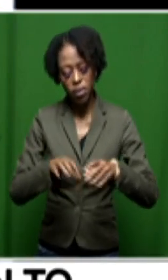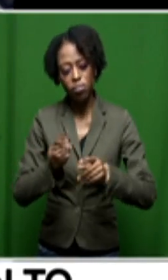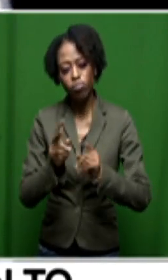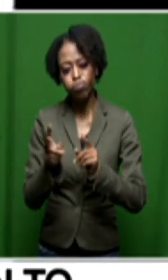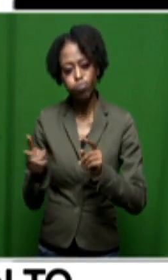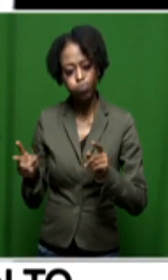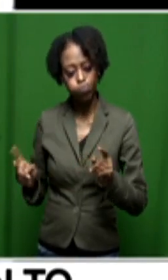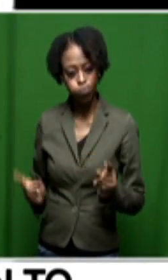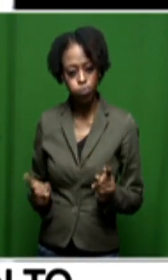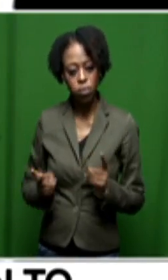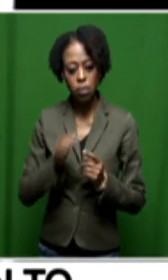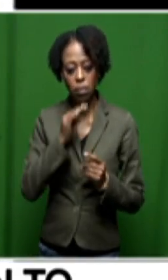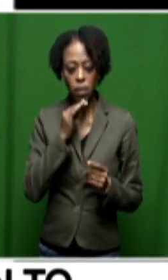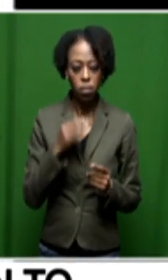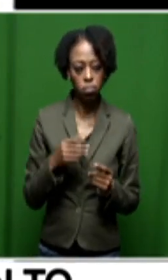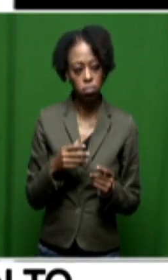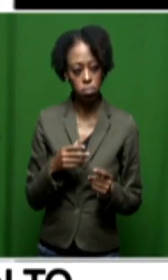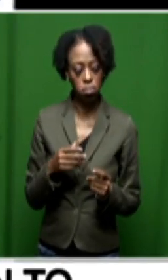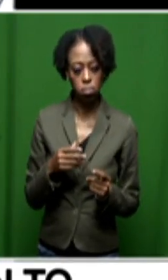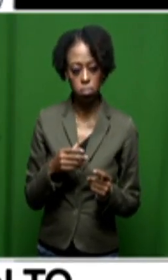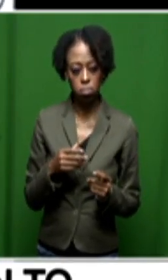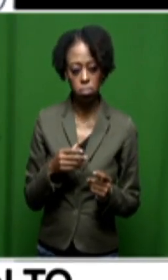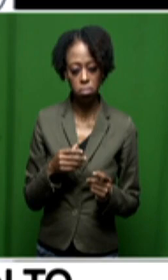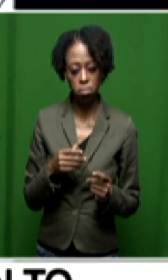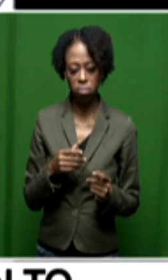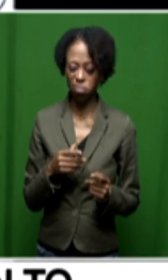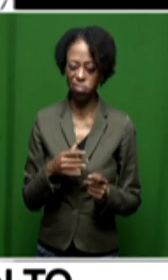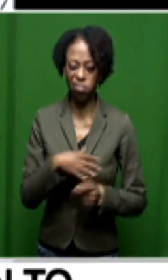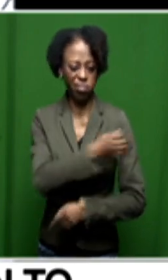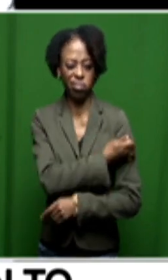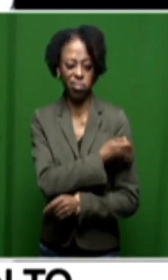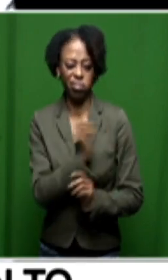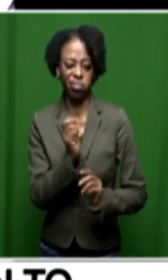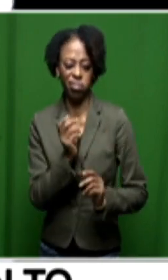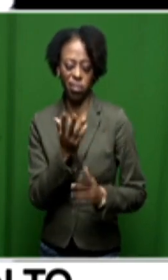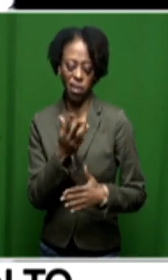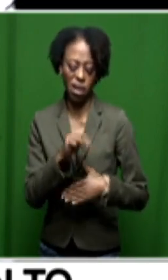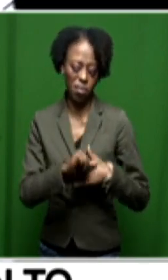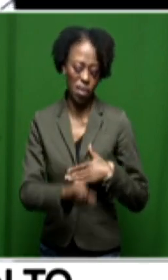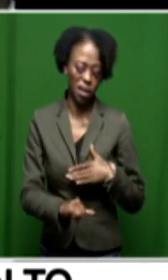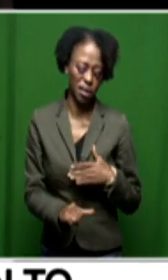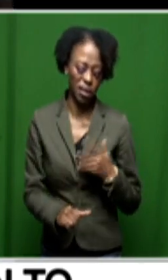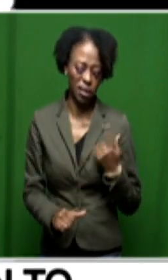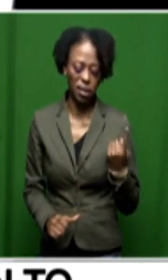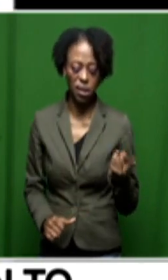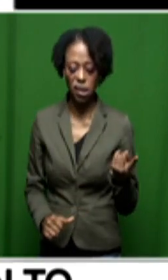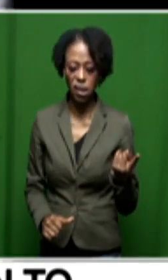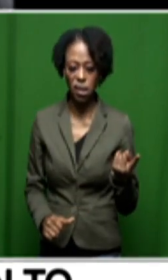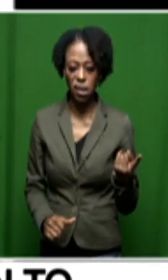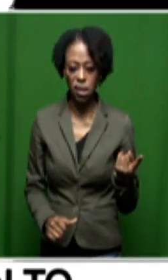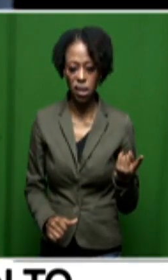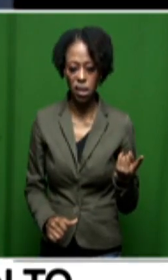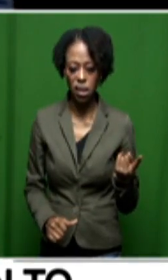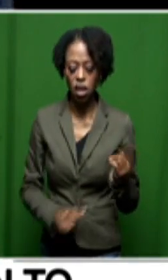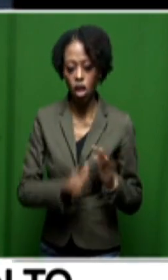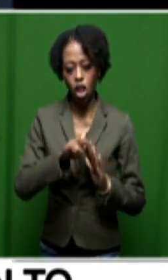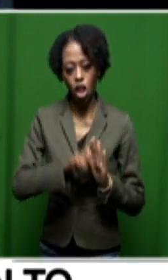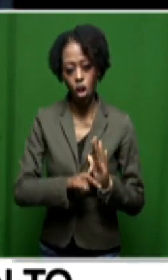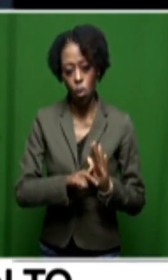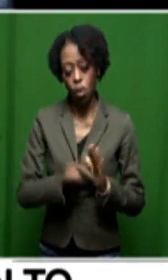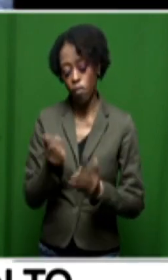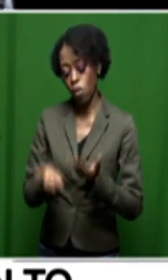life, they often find that the uptake at 9 months is actually much lower than